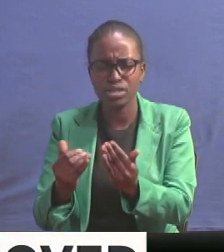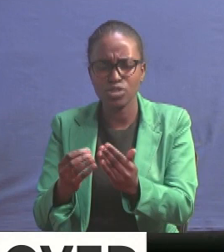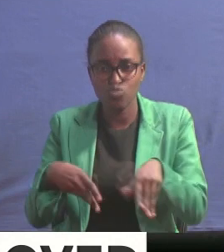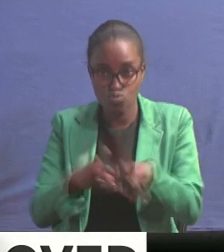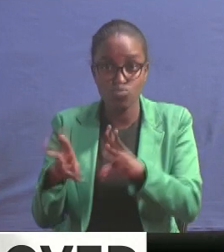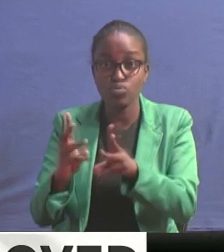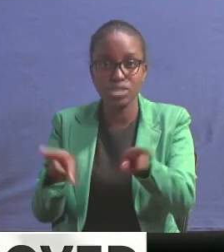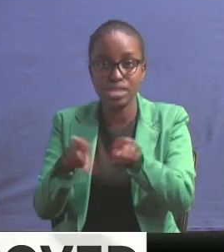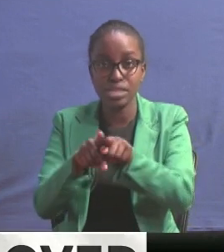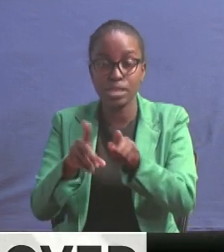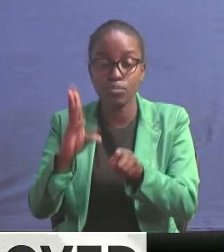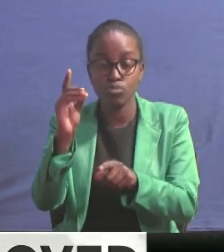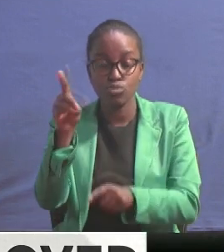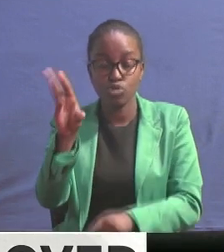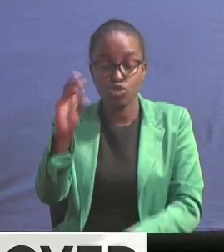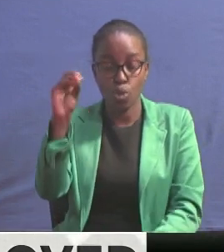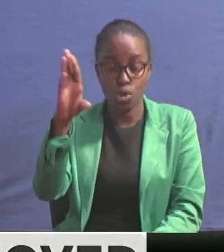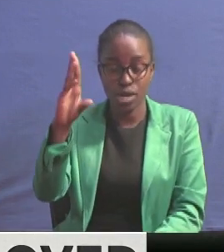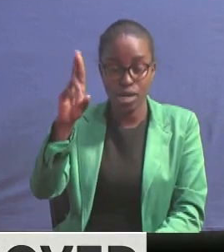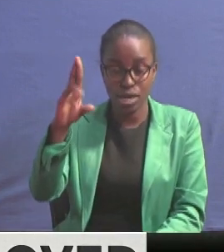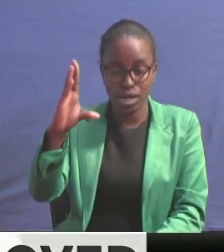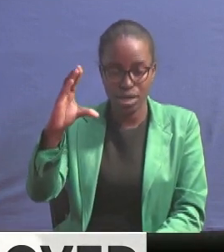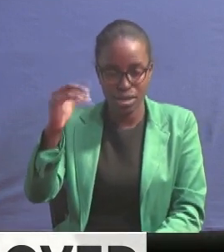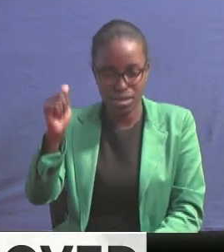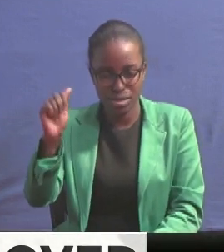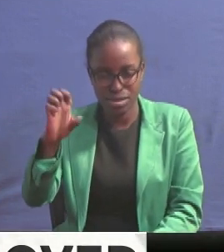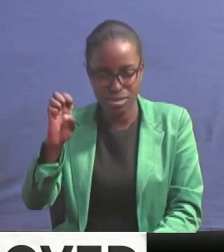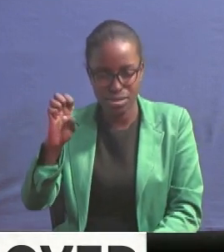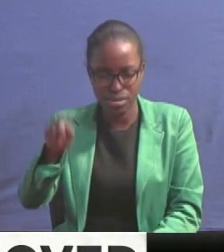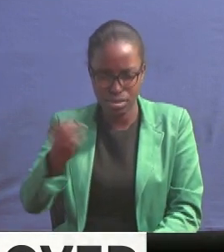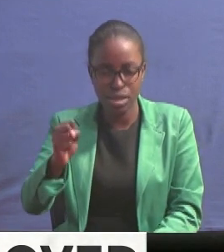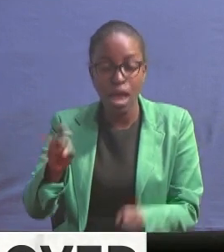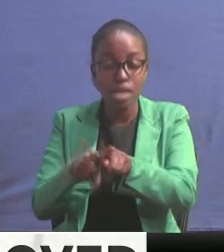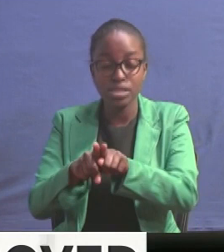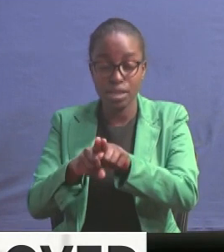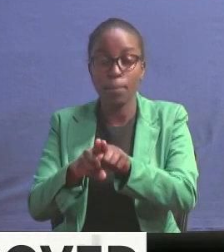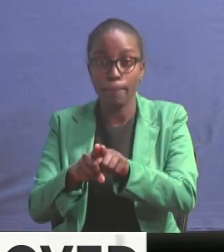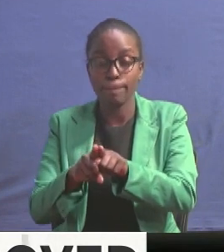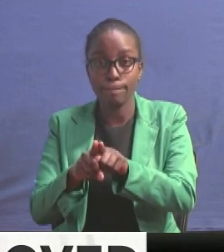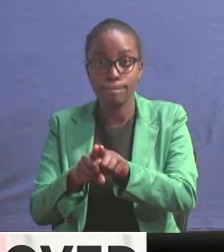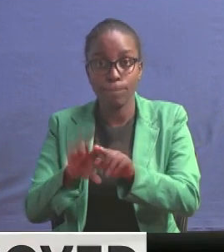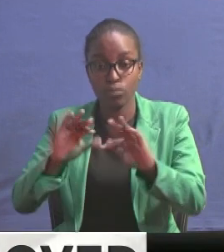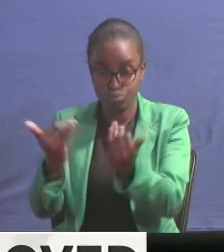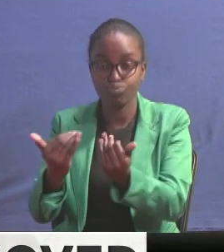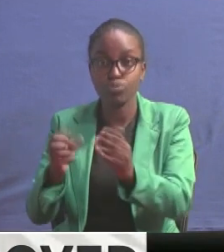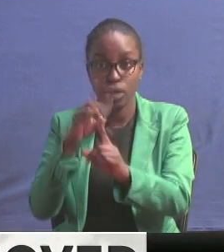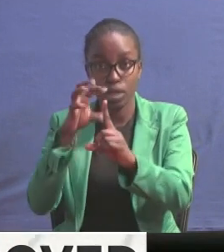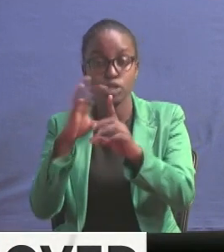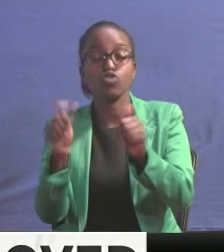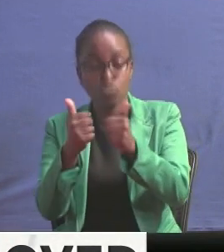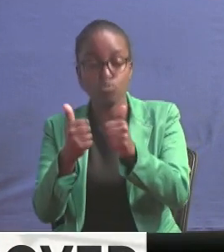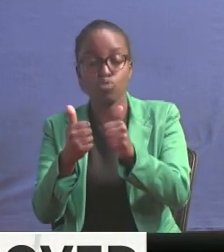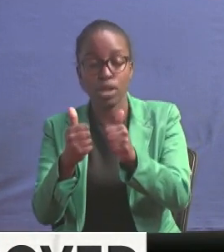Agik Odong Odwor, Senior Counsel, OGW, as the Attorney General of the Republic of Kenya. This House approves